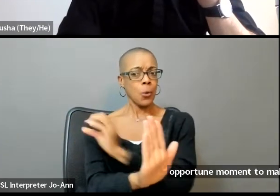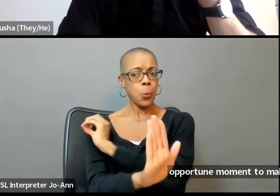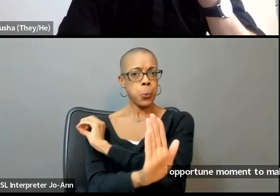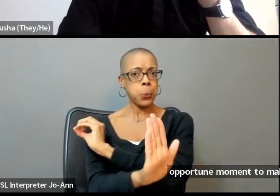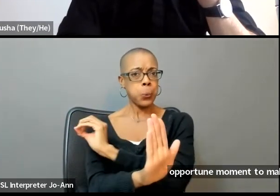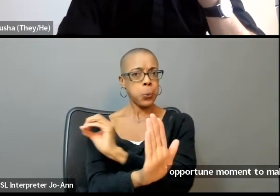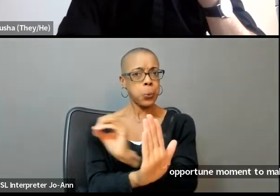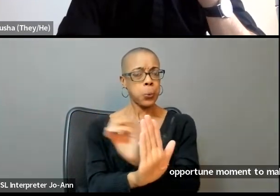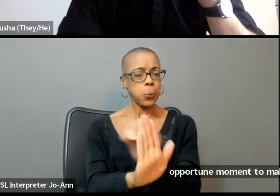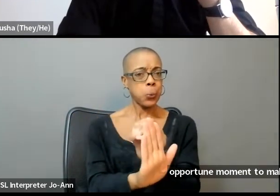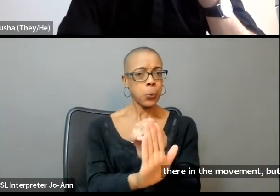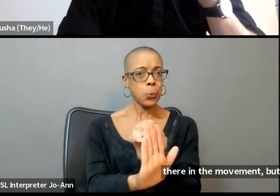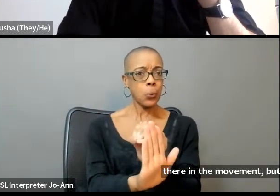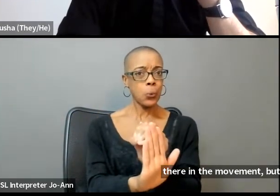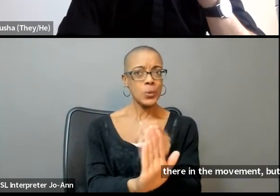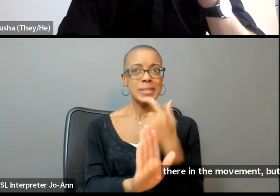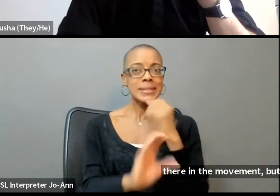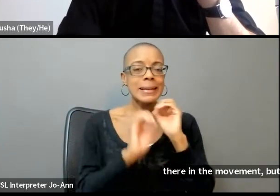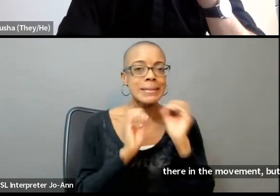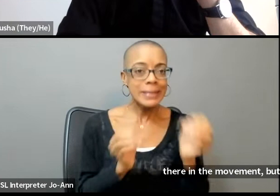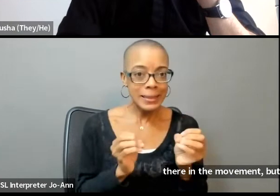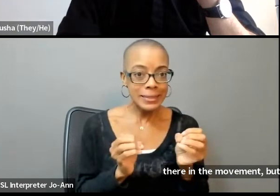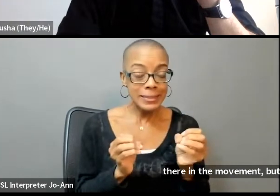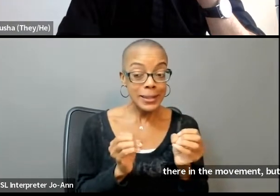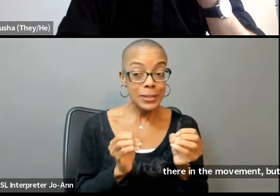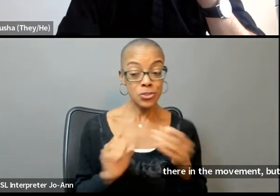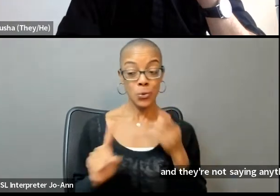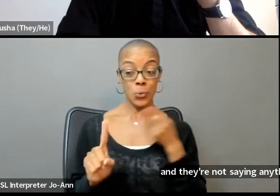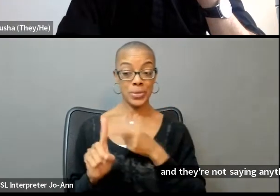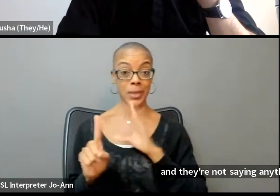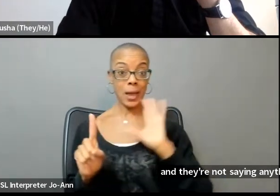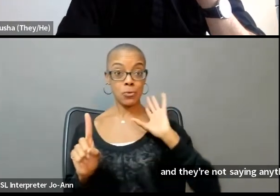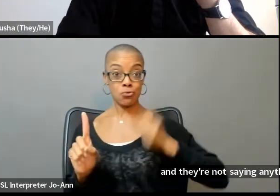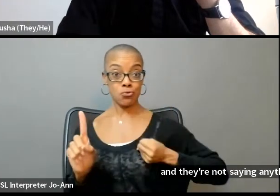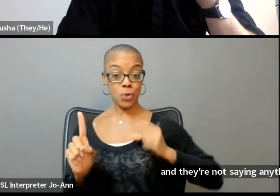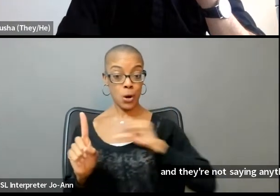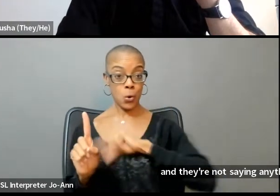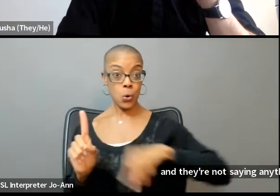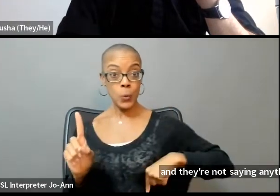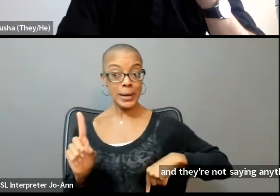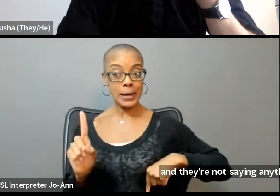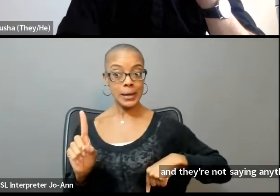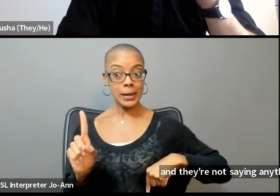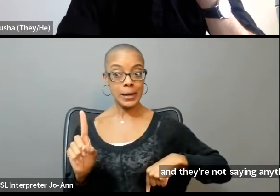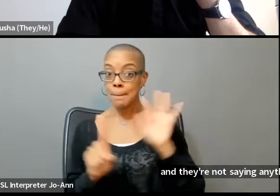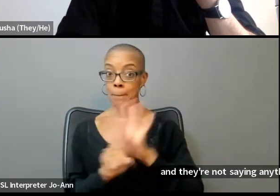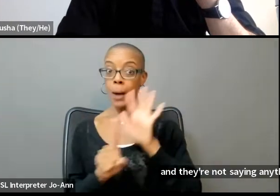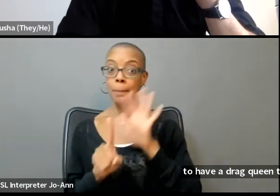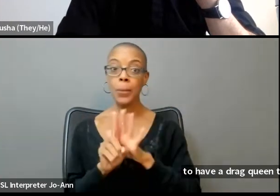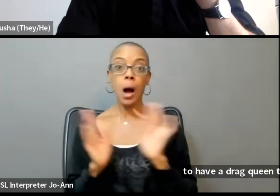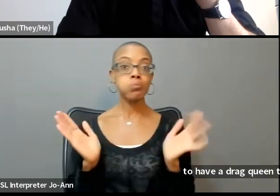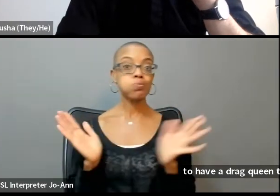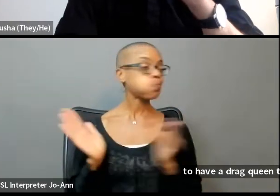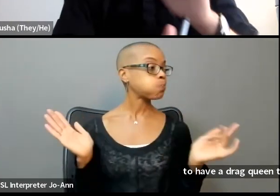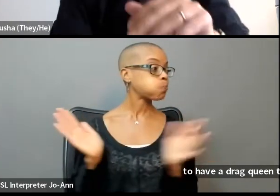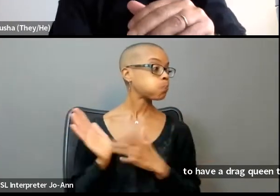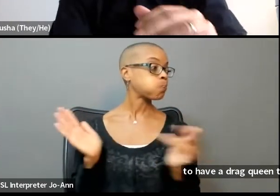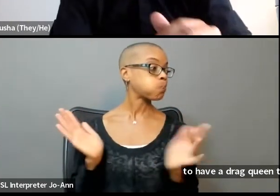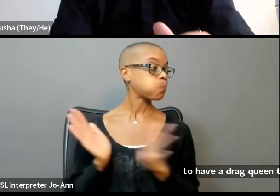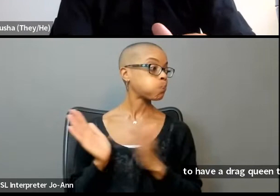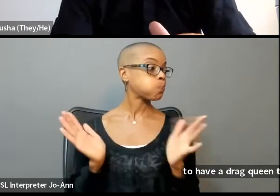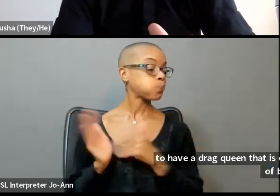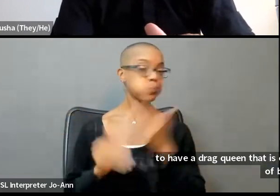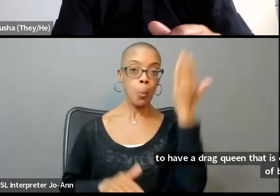when they should be. So to have a drag queen that is on the scene and profiting off of being Black